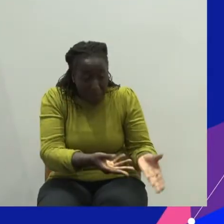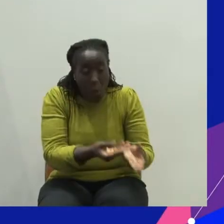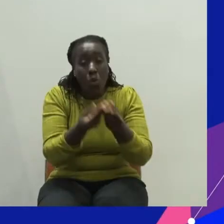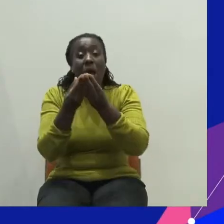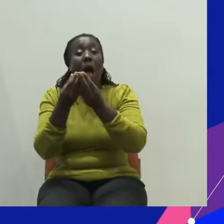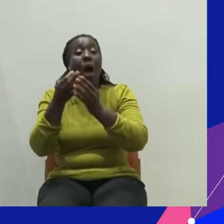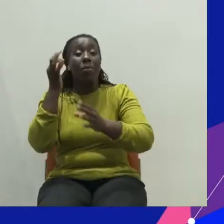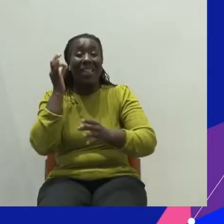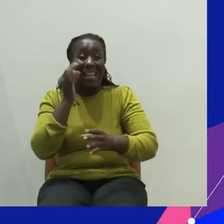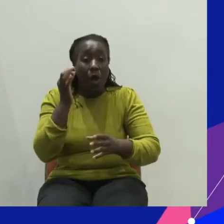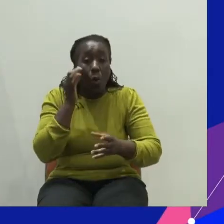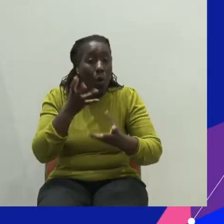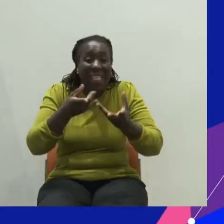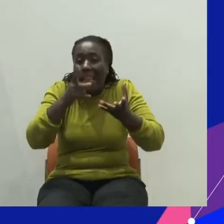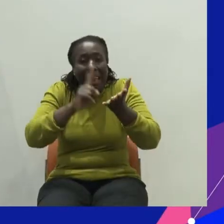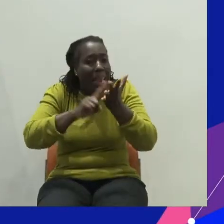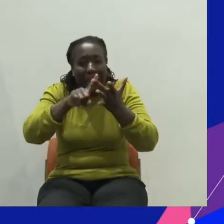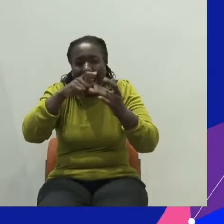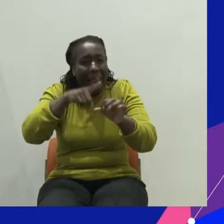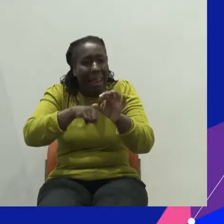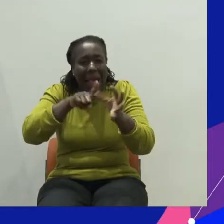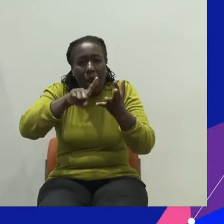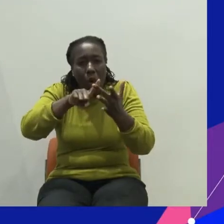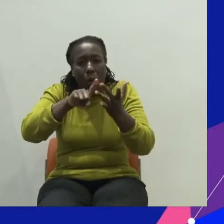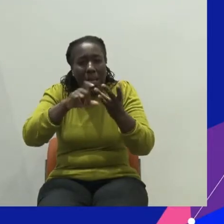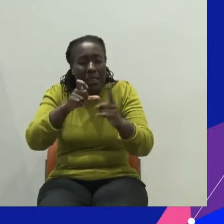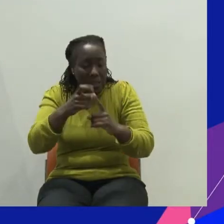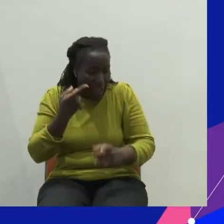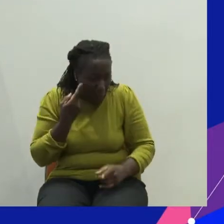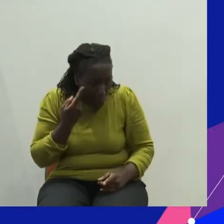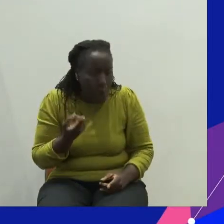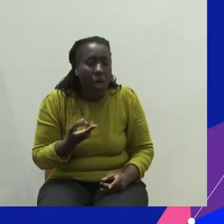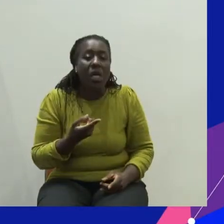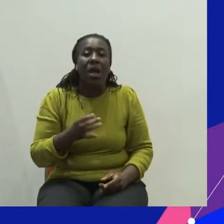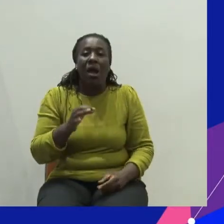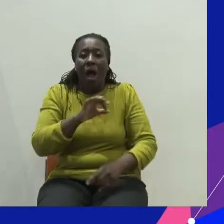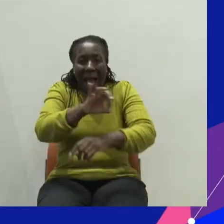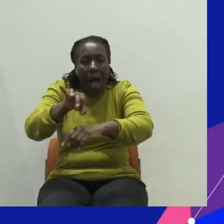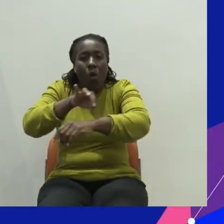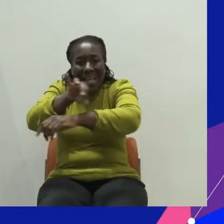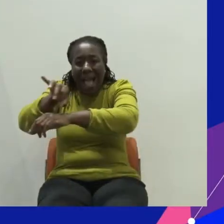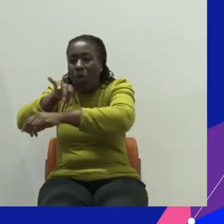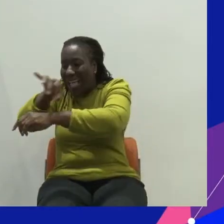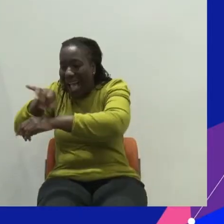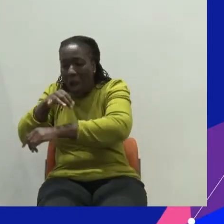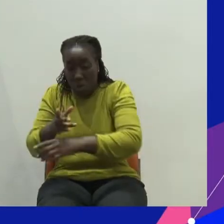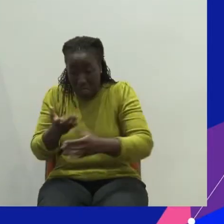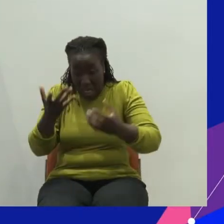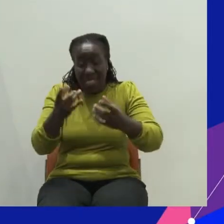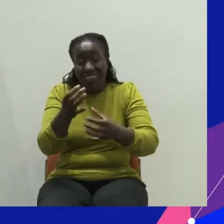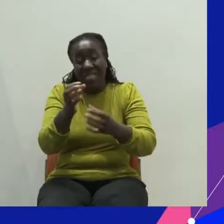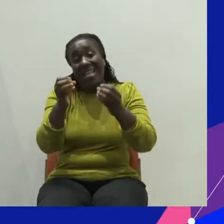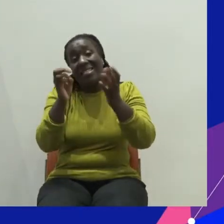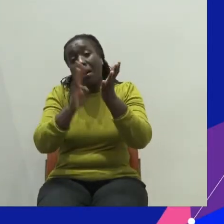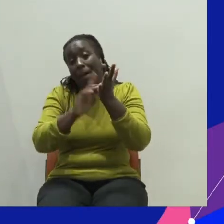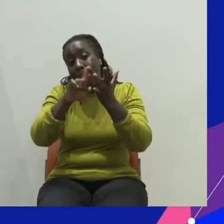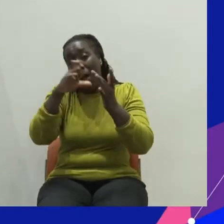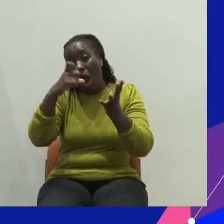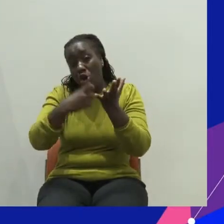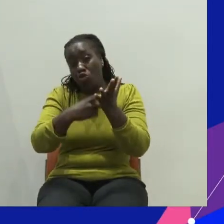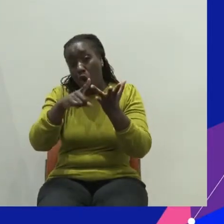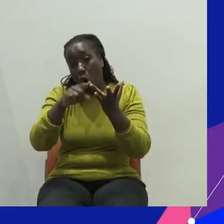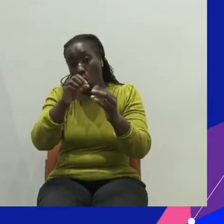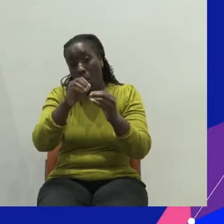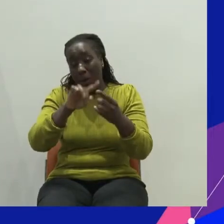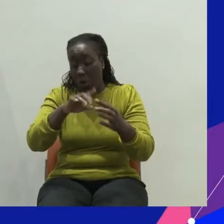the liquids that come out of that, and after several rounds of selection, isolated this microbe that will germinate and grow in the presence